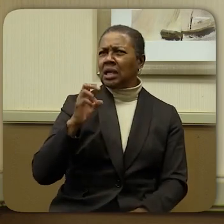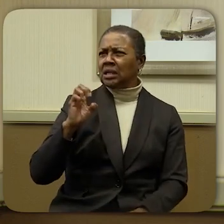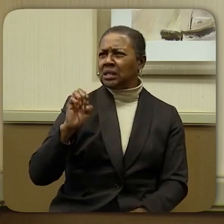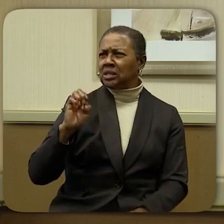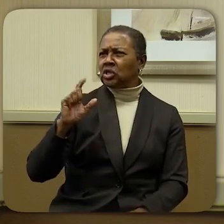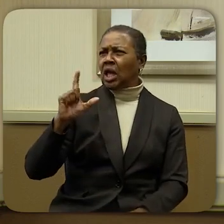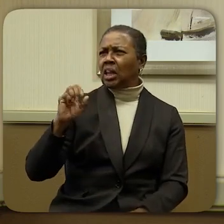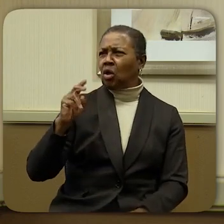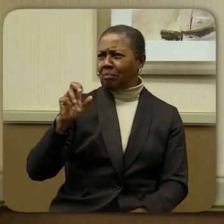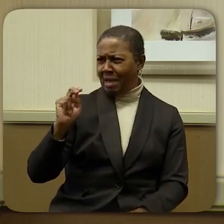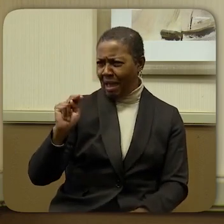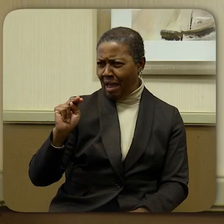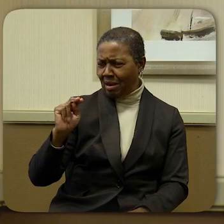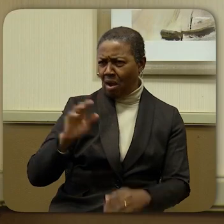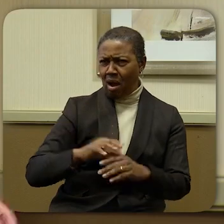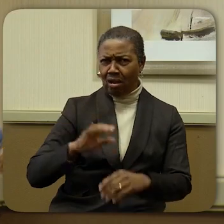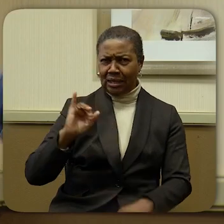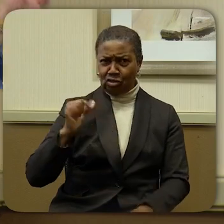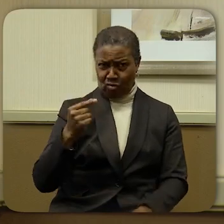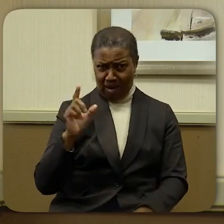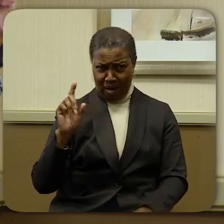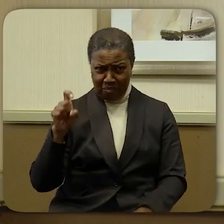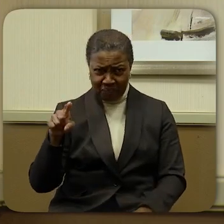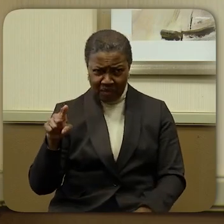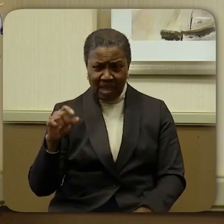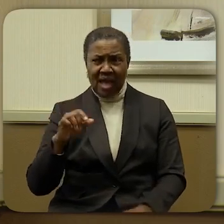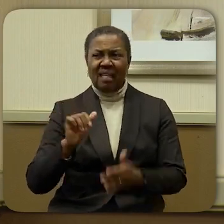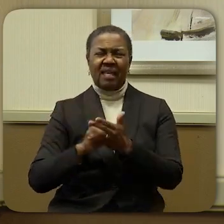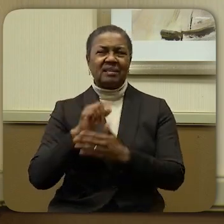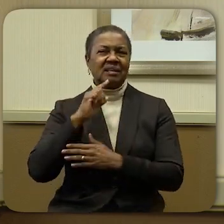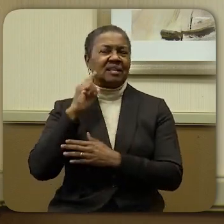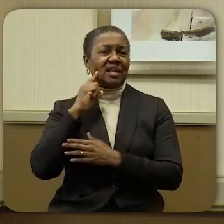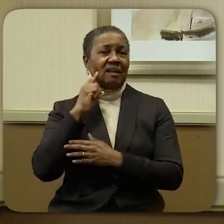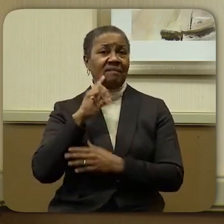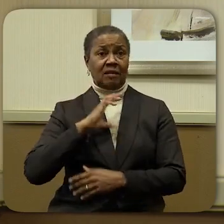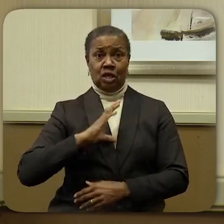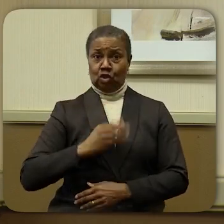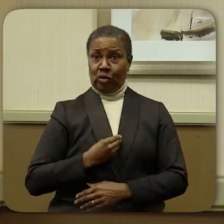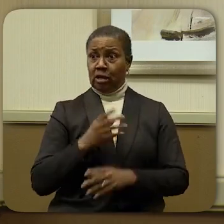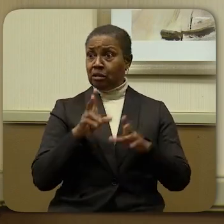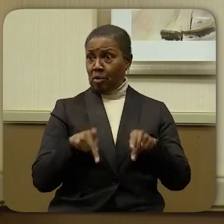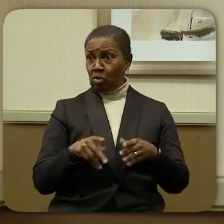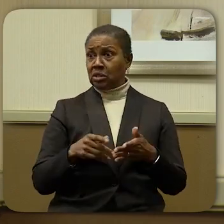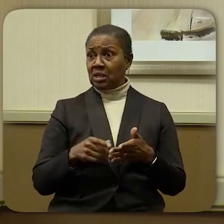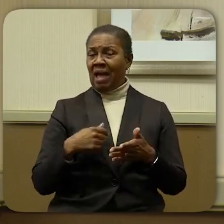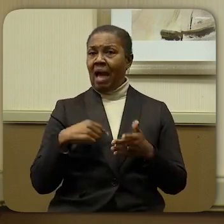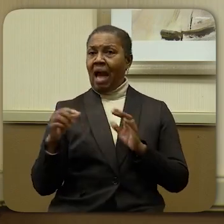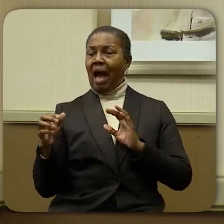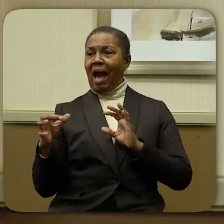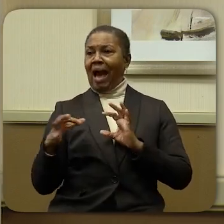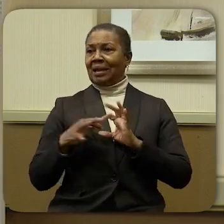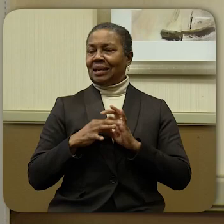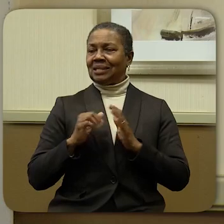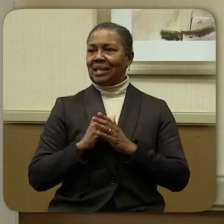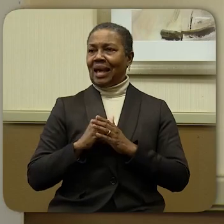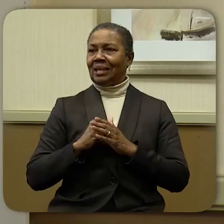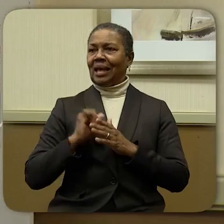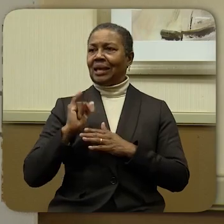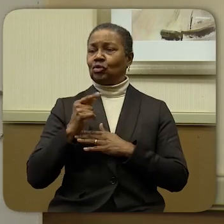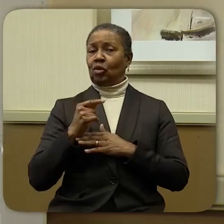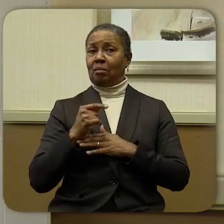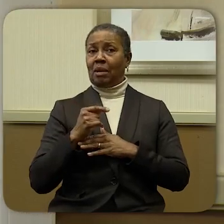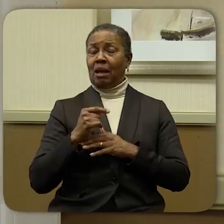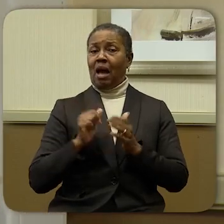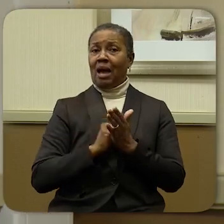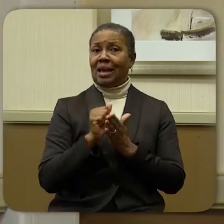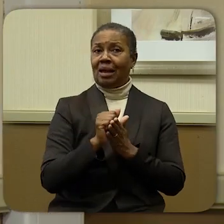Instagram? They're a deaf trans person, and so I linked their Instagram account at the